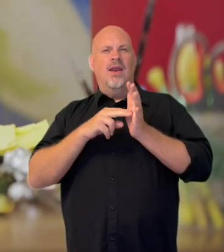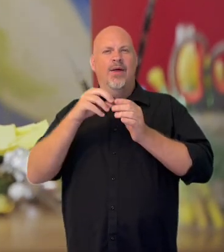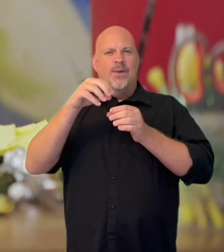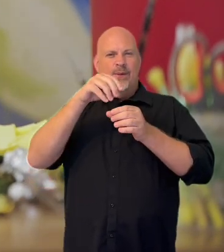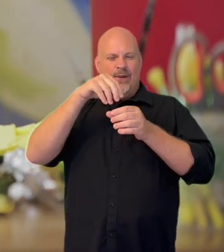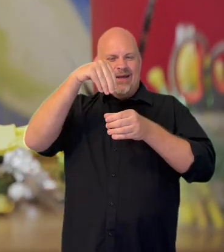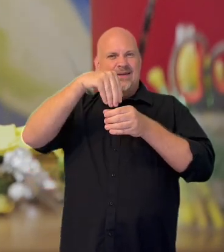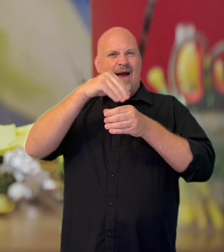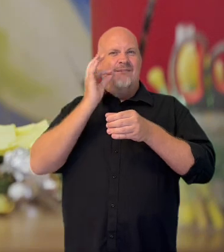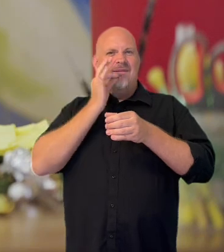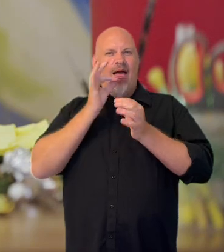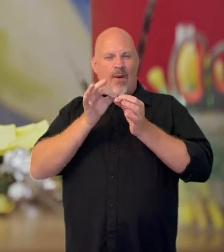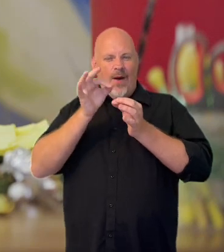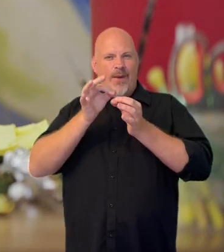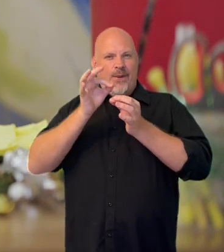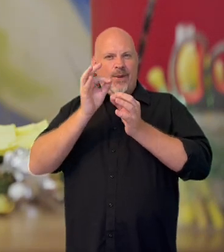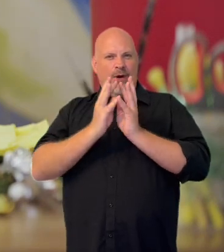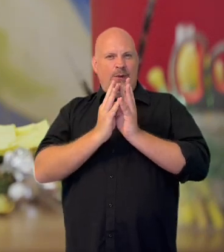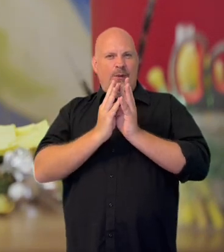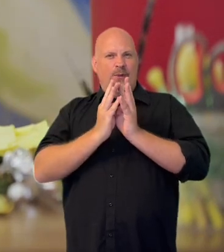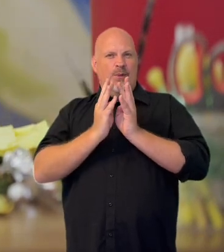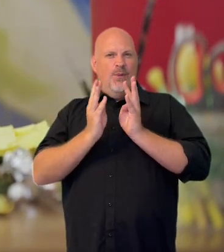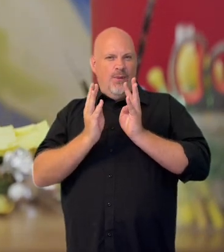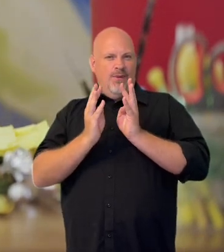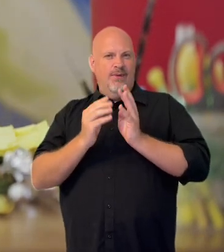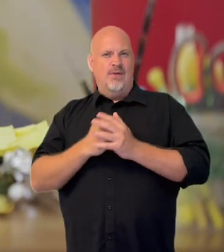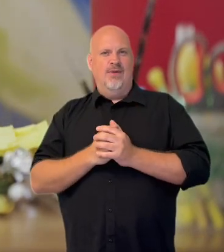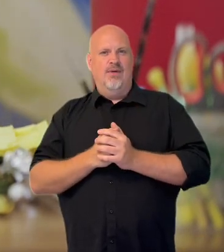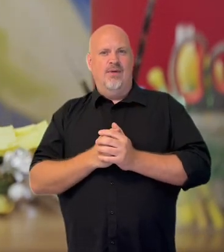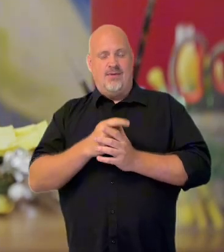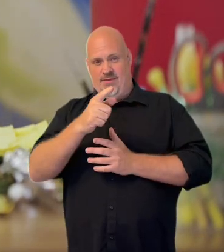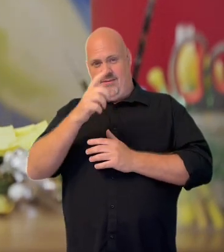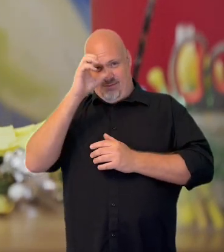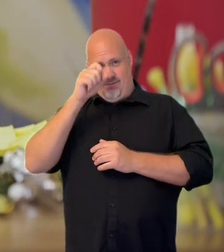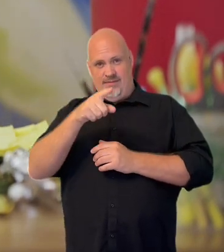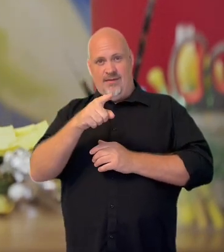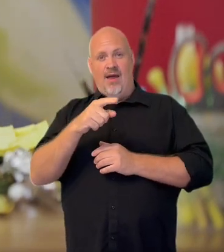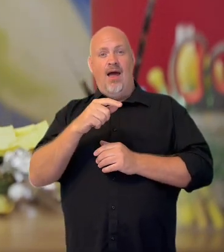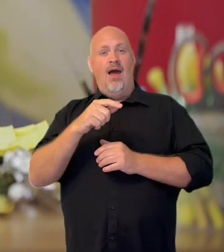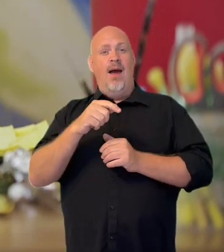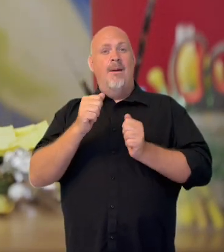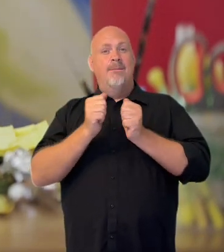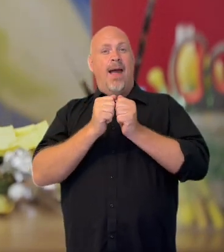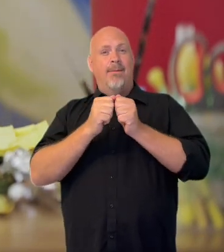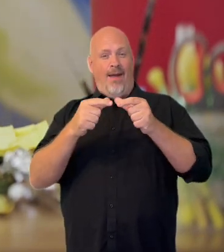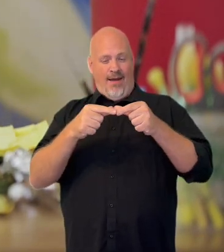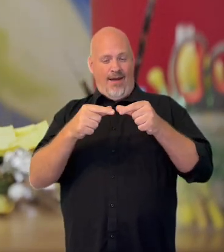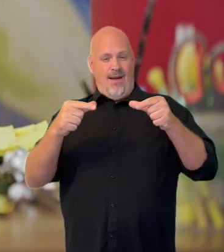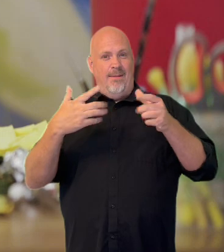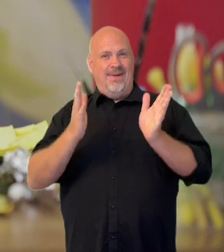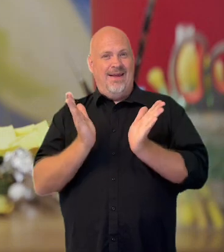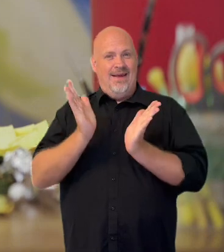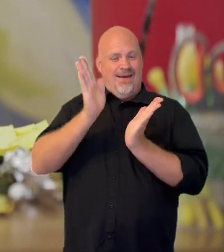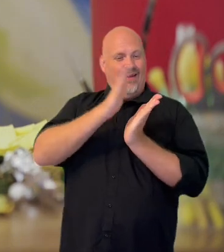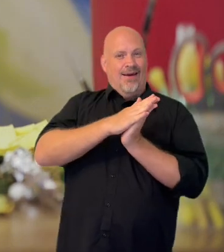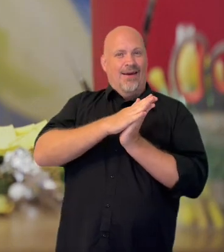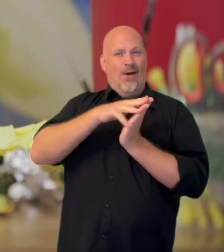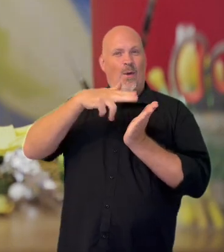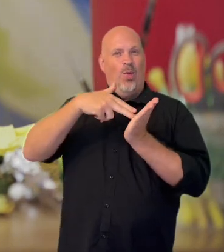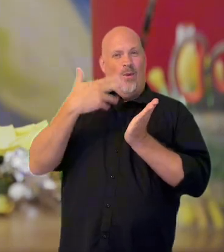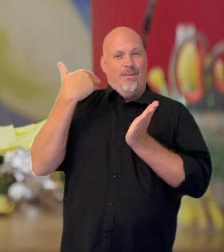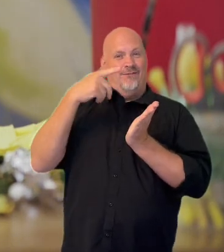together paper from earlier. What you want to do is trim that down so that you have a nice even